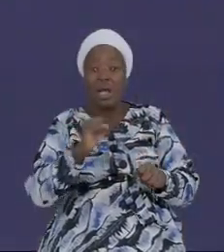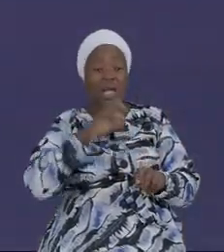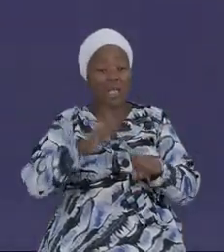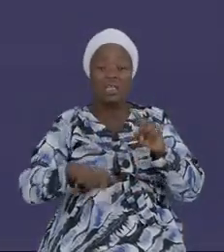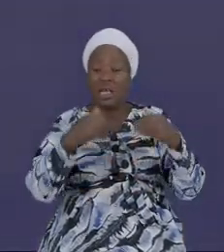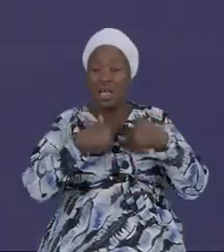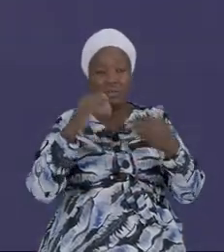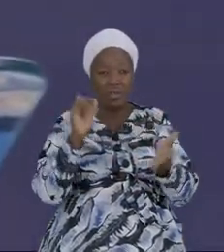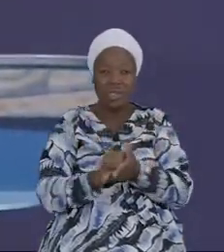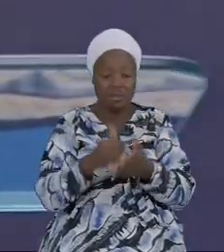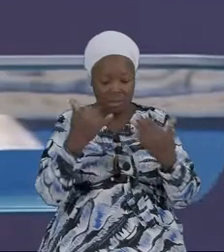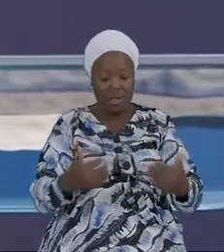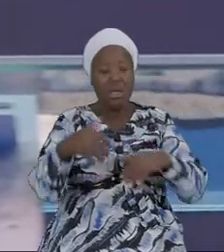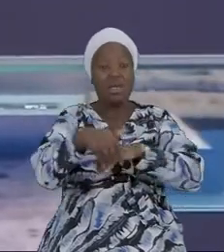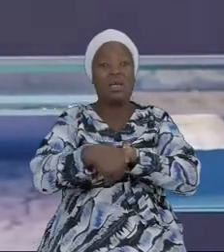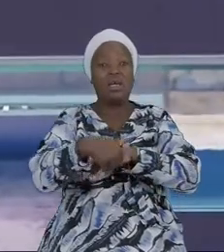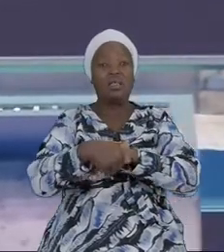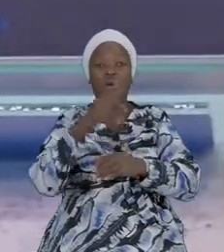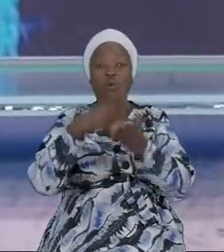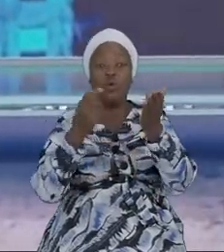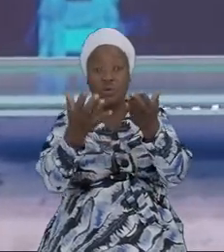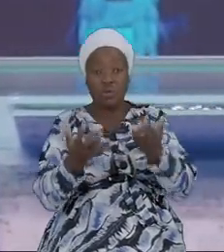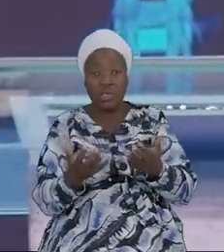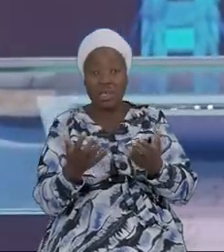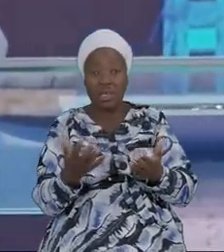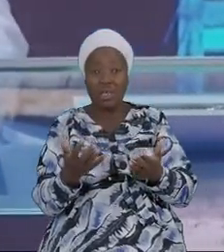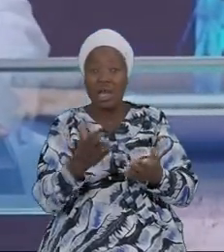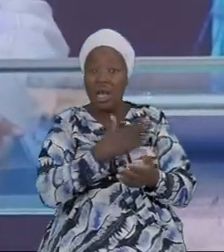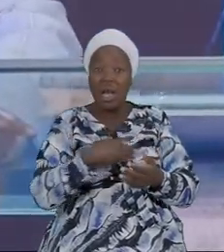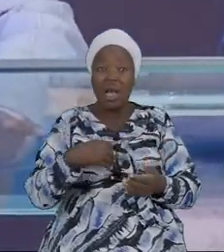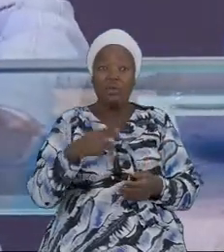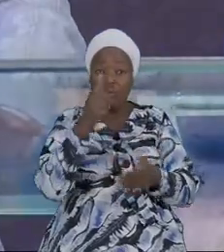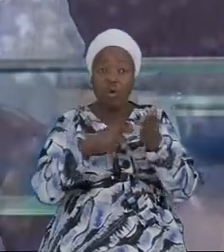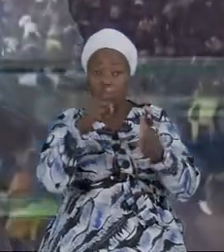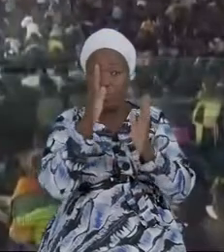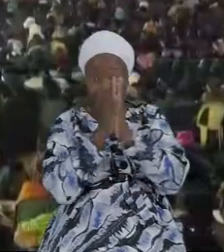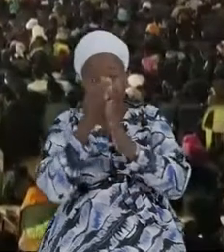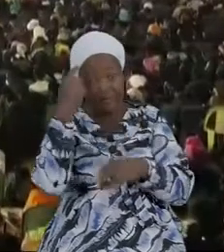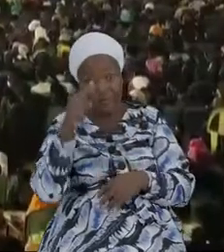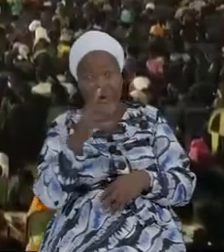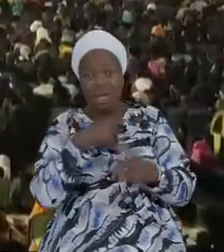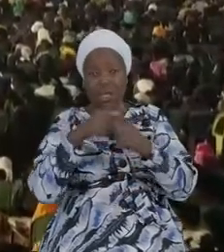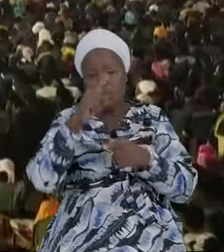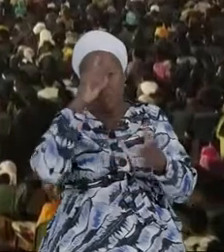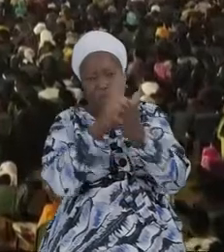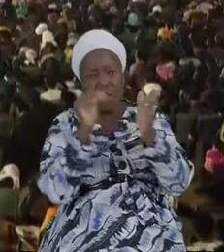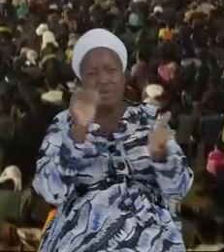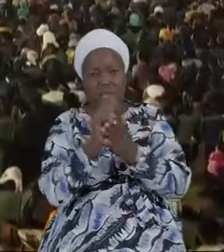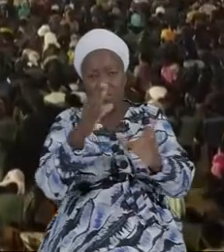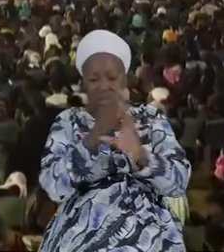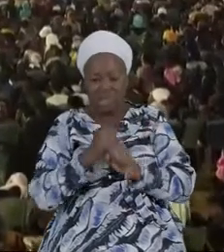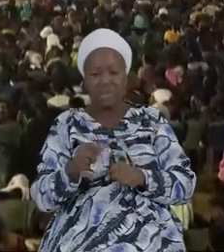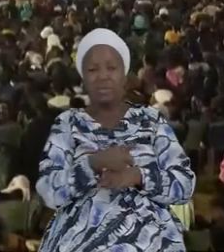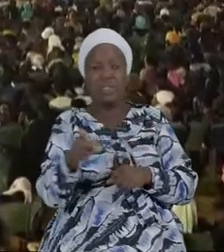have that tonight. What you desire and you what you pray for and you believe that you